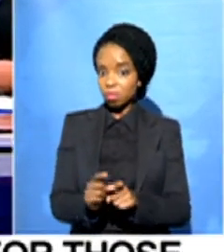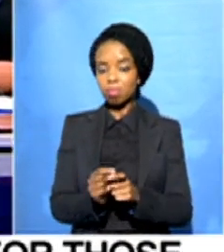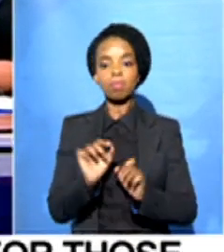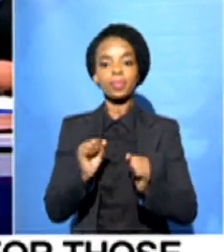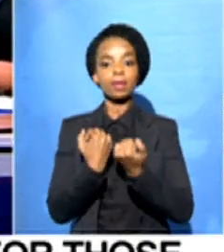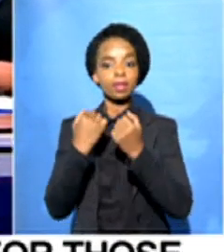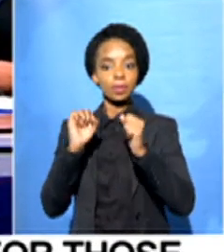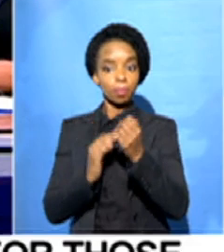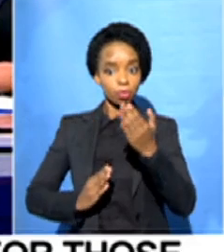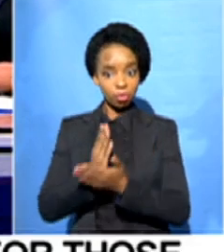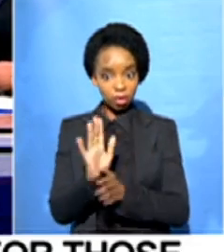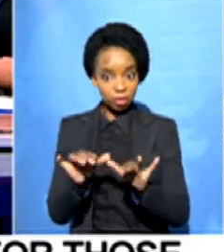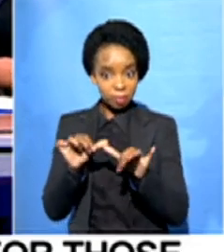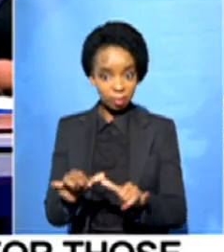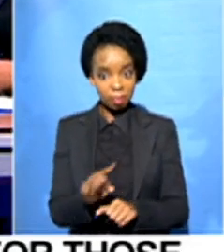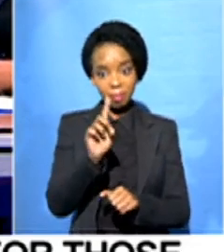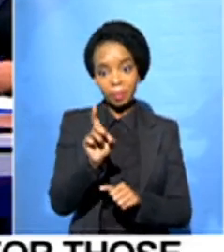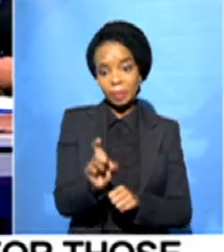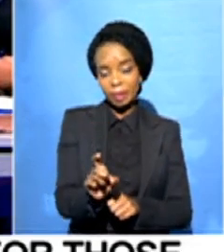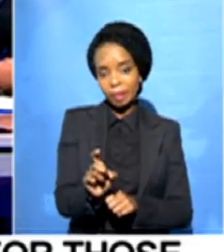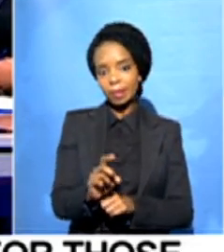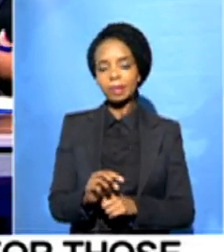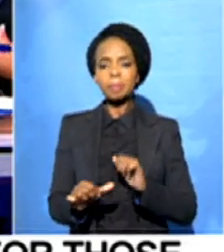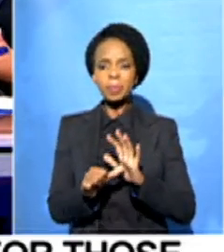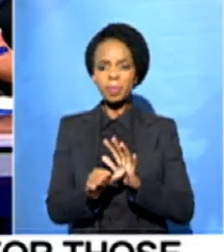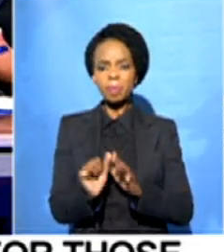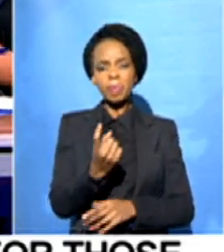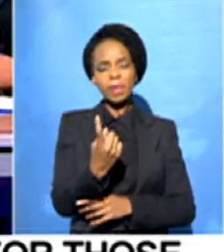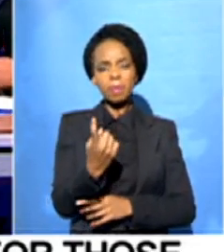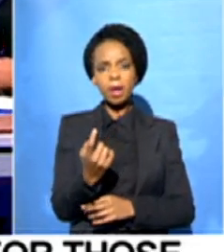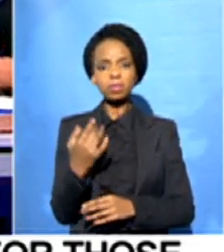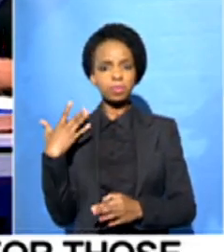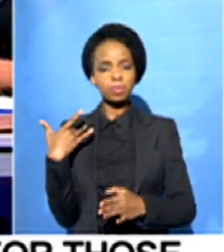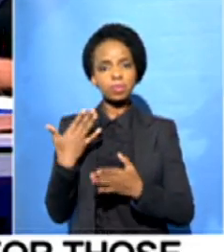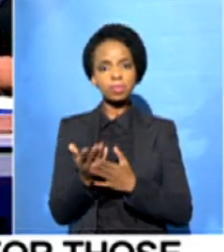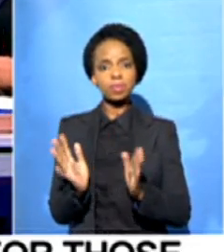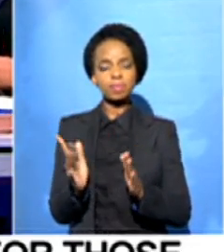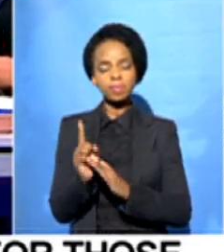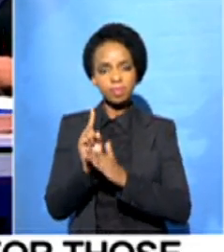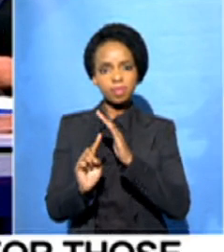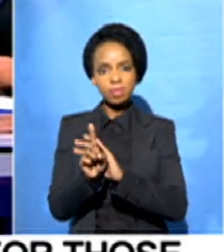right, quite an important one. Your thoughts so far, Prof? We went to the prisons.